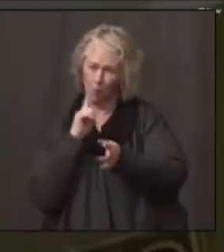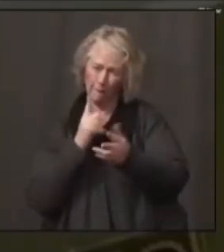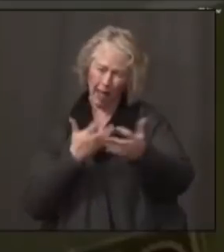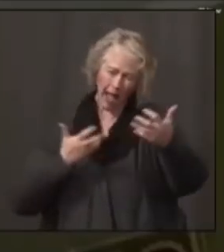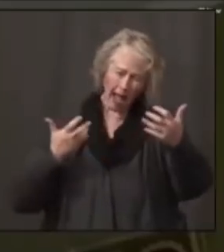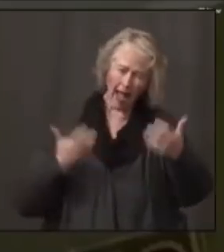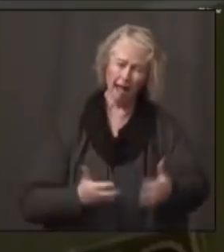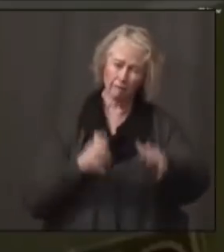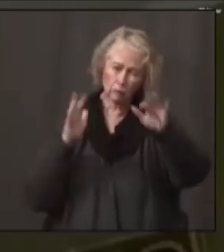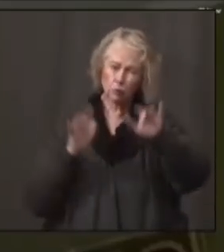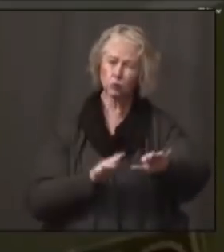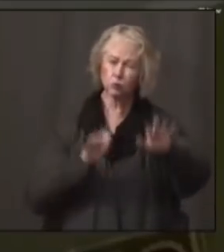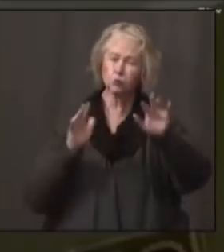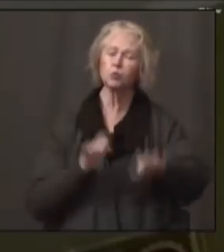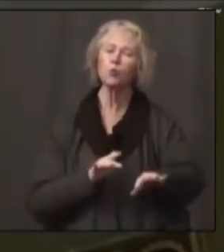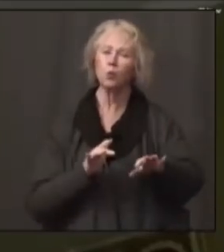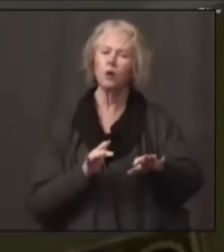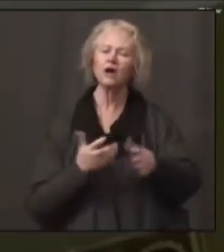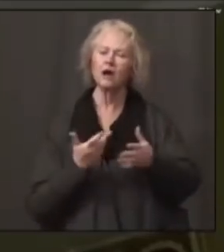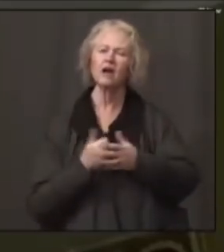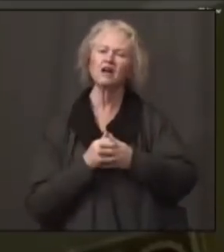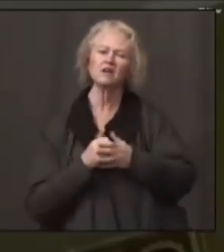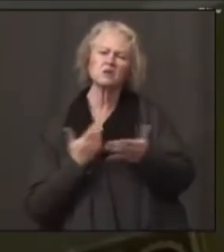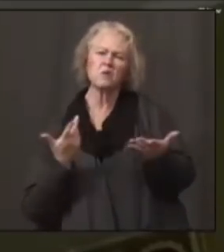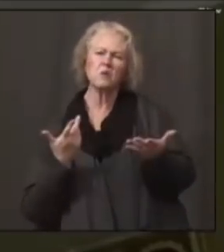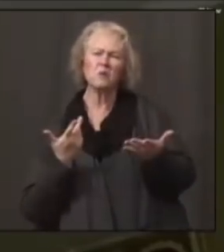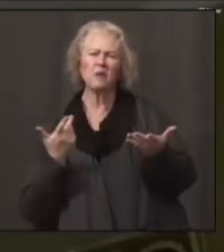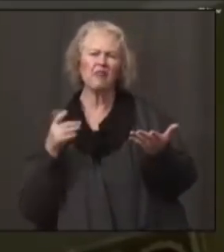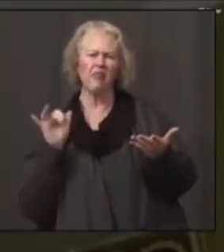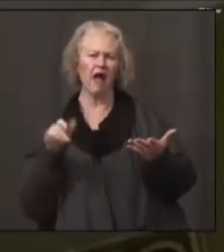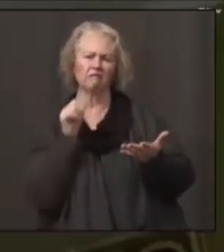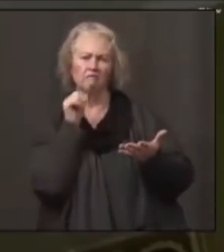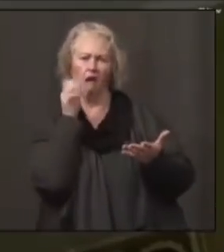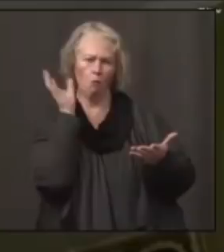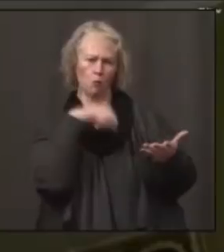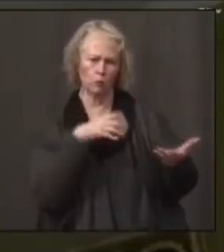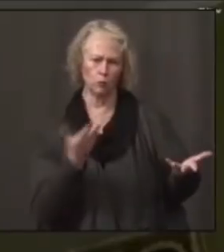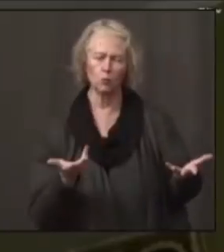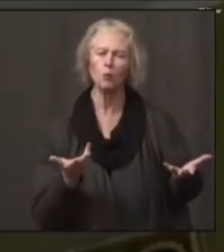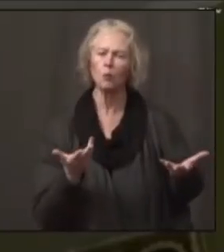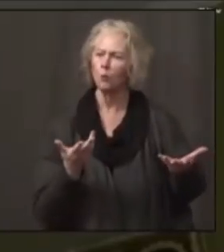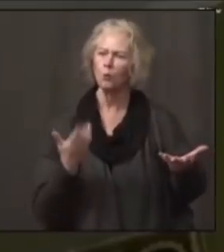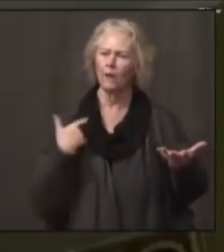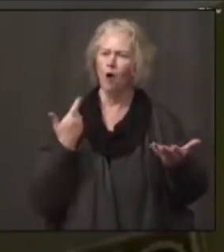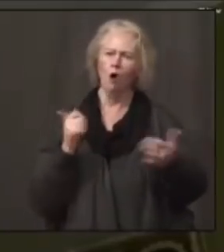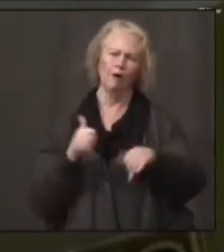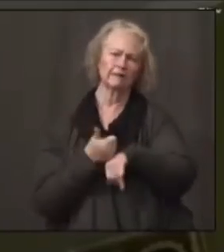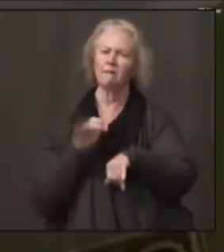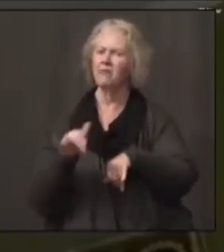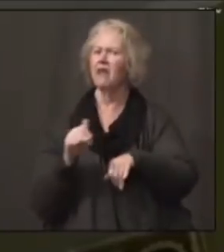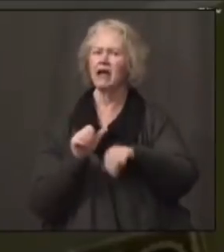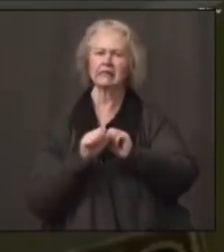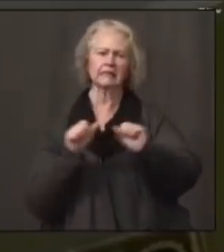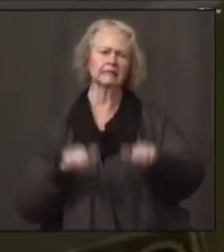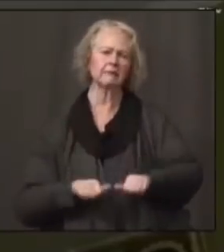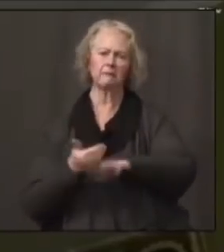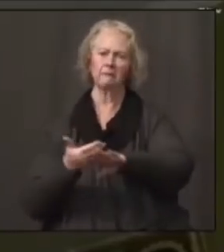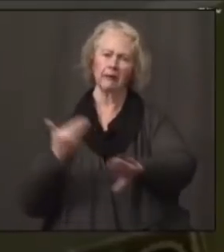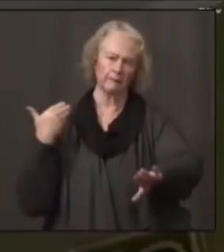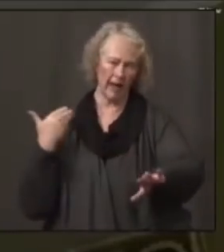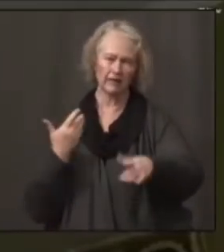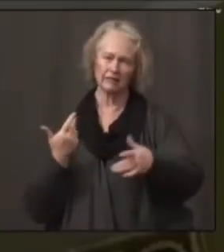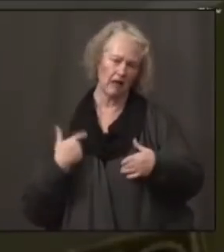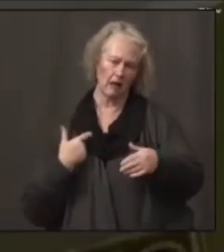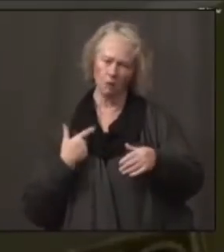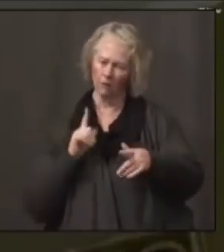be. So it's not anything that's extraordinary. This is actually something that's been in place. It's ready to go, and